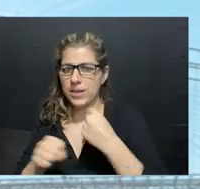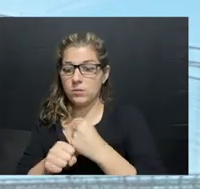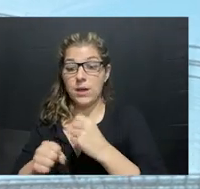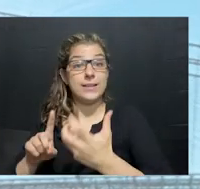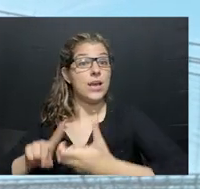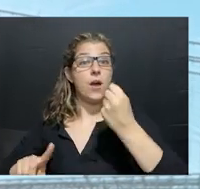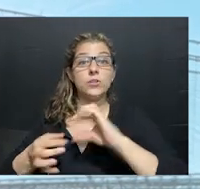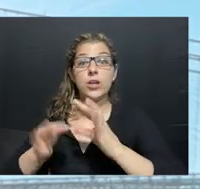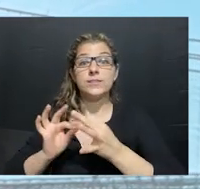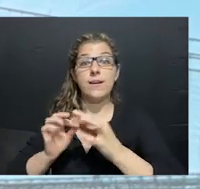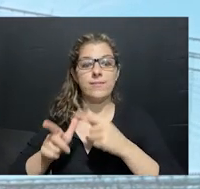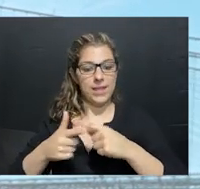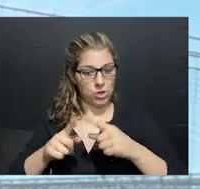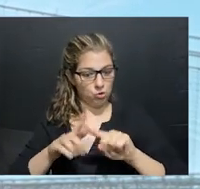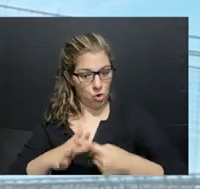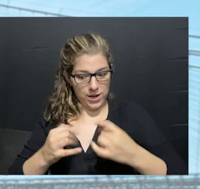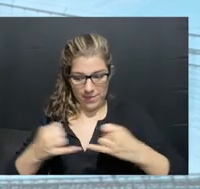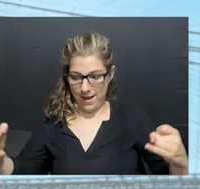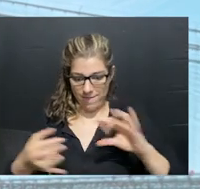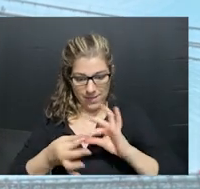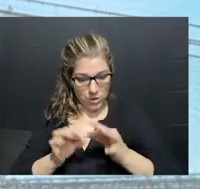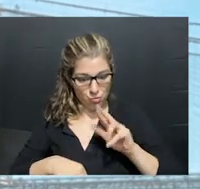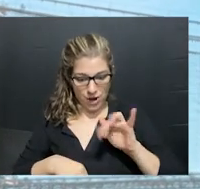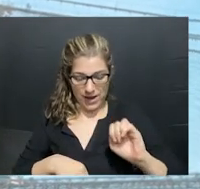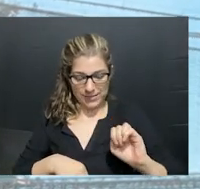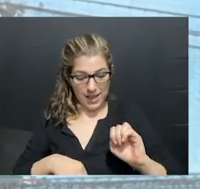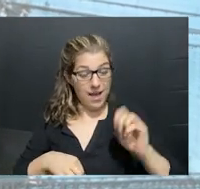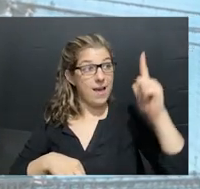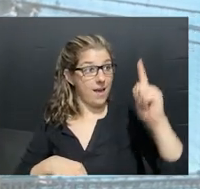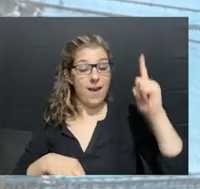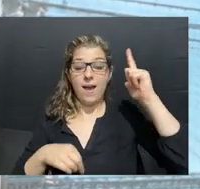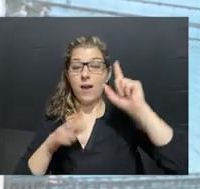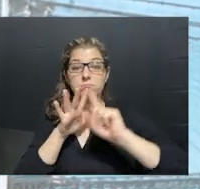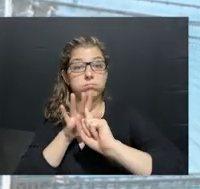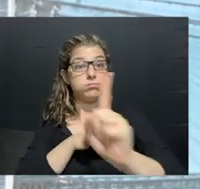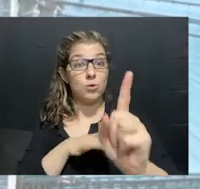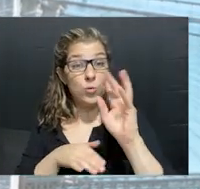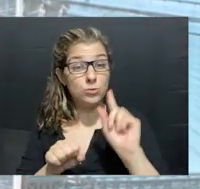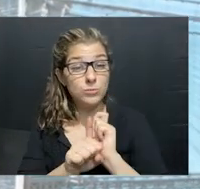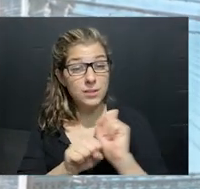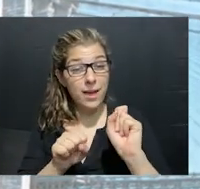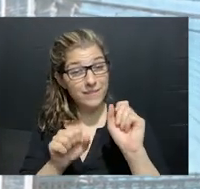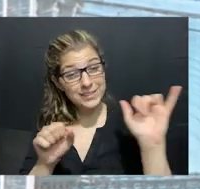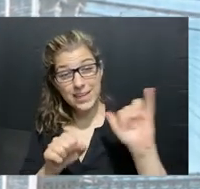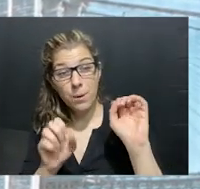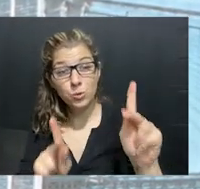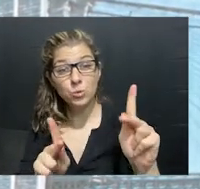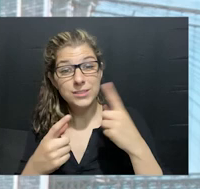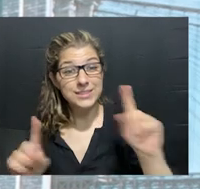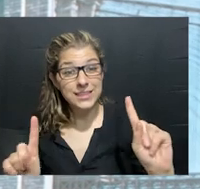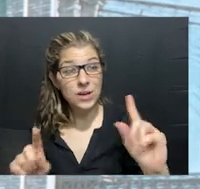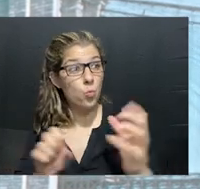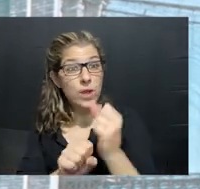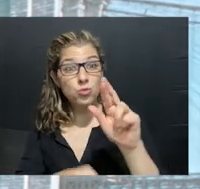off the chains and you put them at the starting line of the Olympic race, sound the gun, and believe that they're going to have the same opportunity to succeed